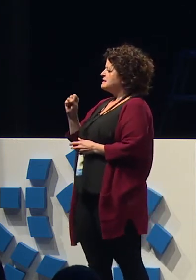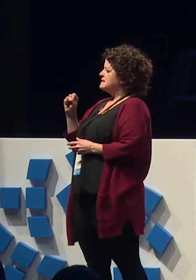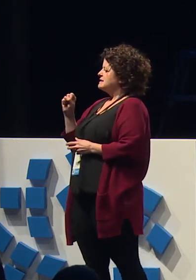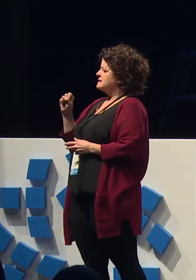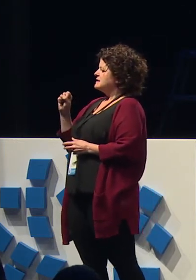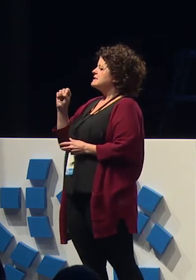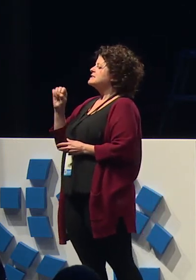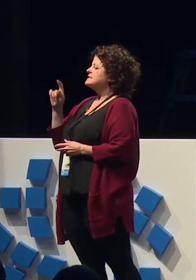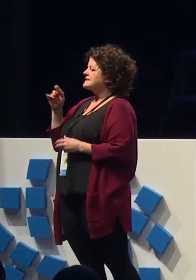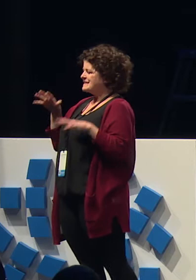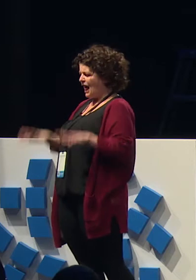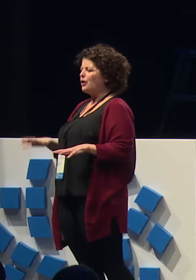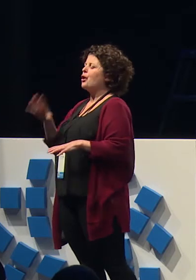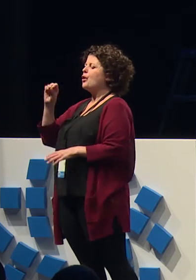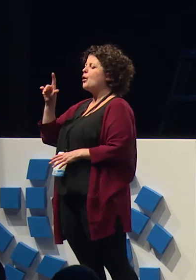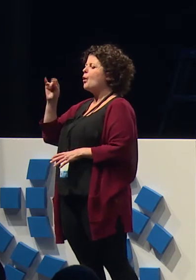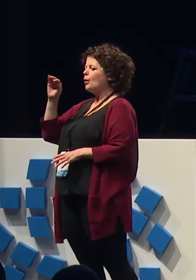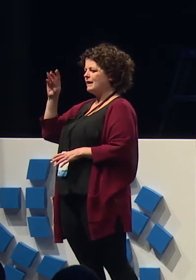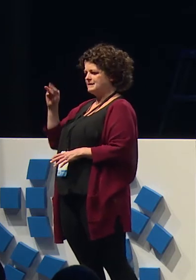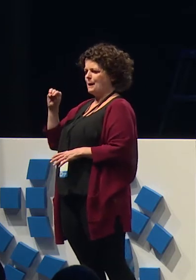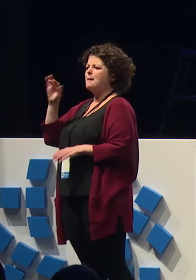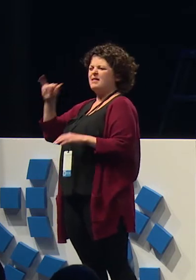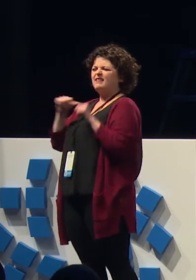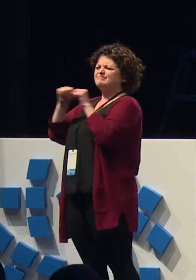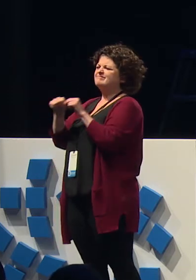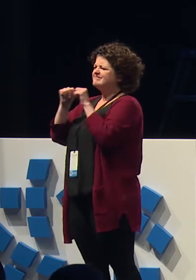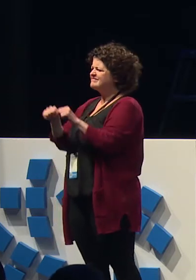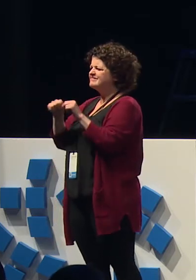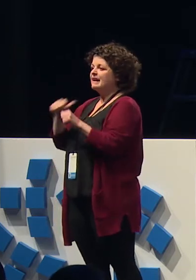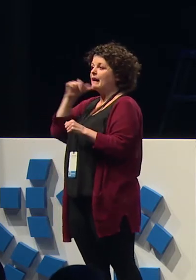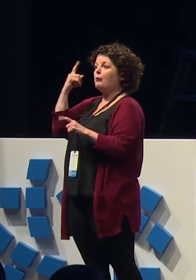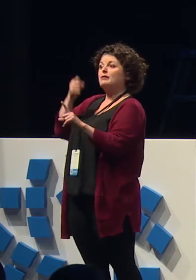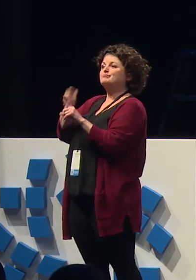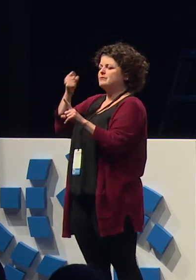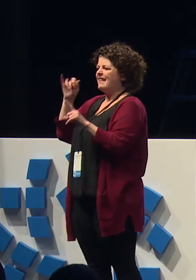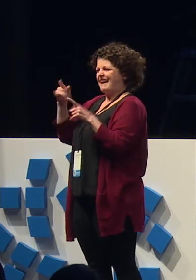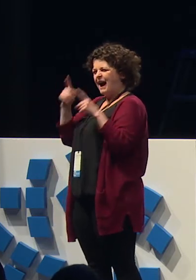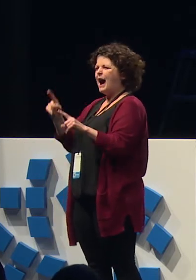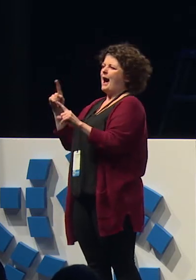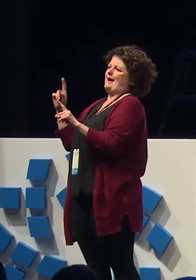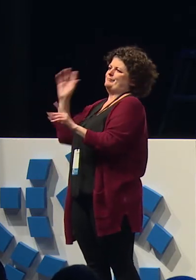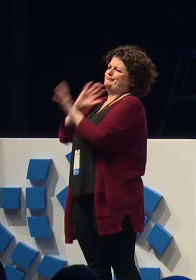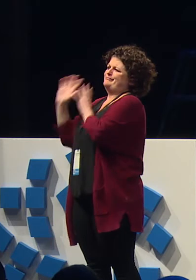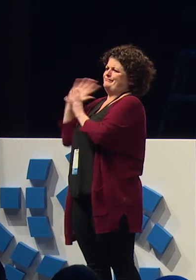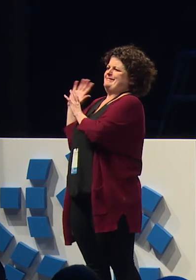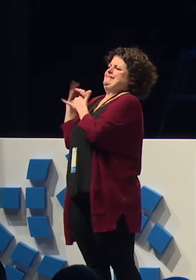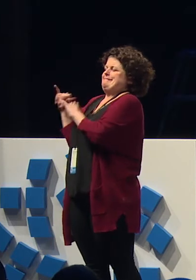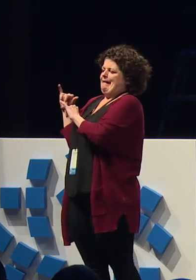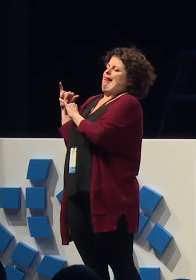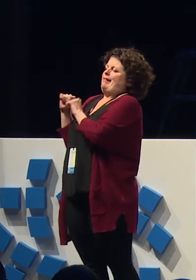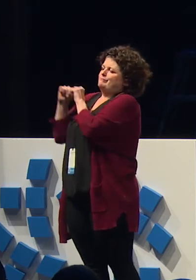ongoing process. It's not just an event that happens sometime in your great-grandpa's time or something like that. It's an event that's ongoing, that's happening right